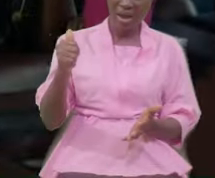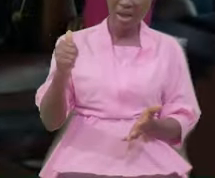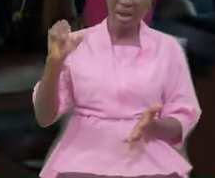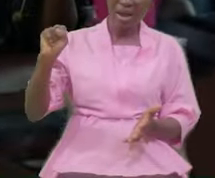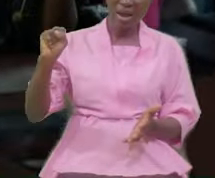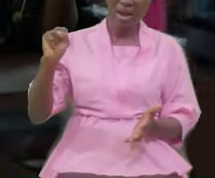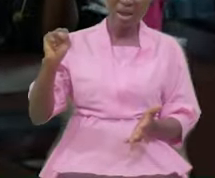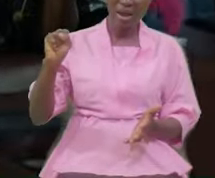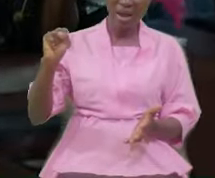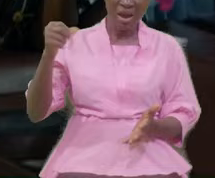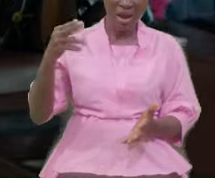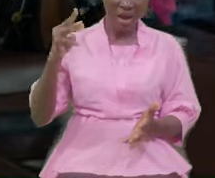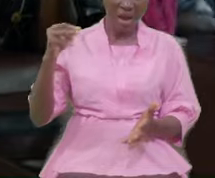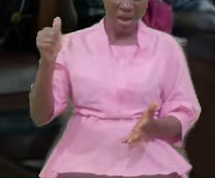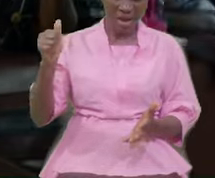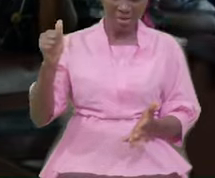ka sa